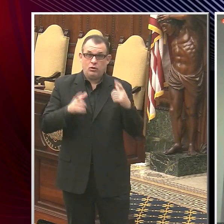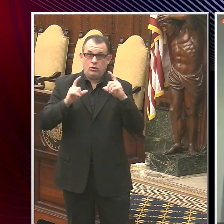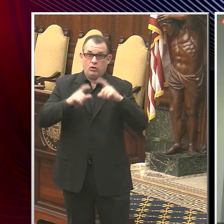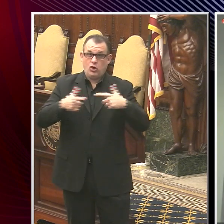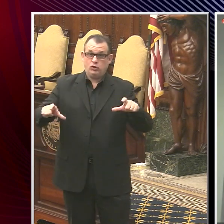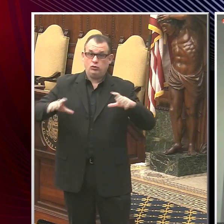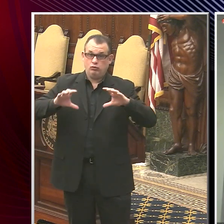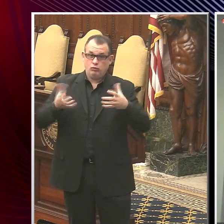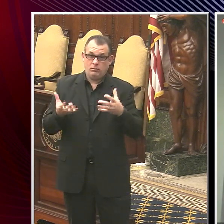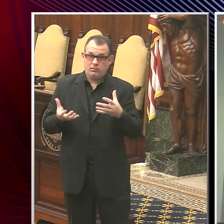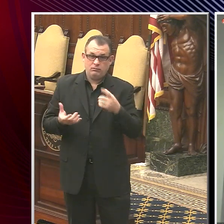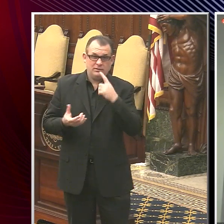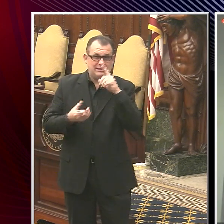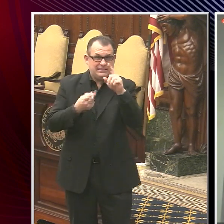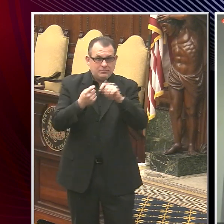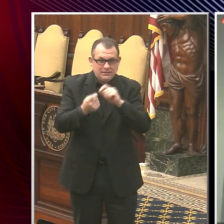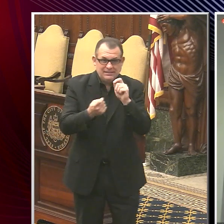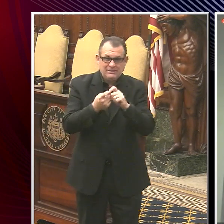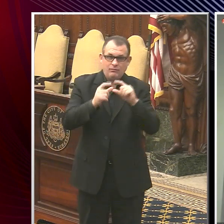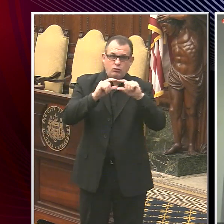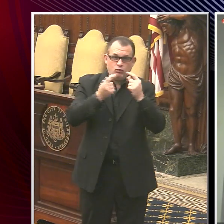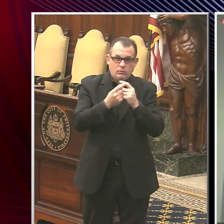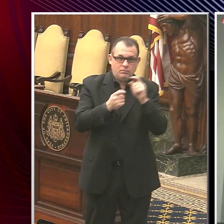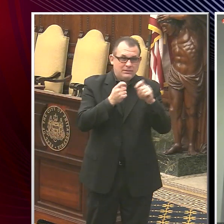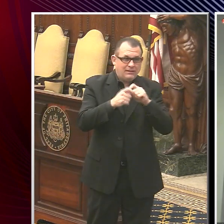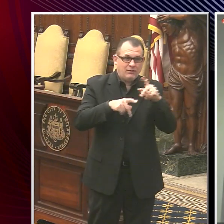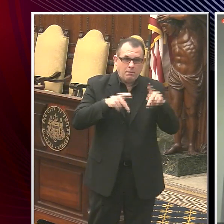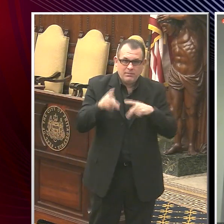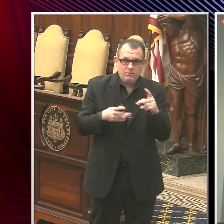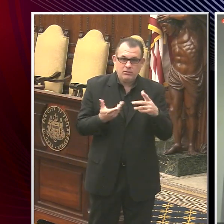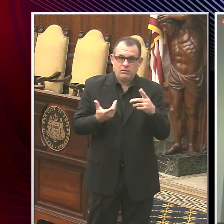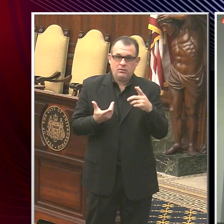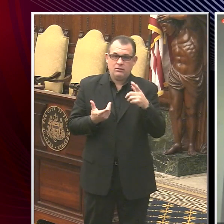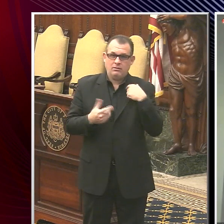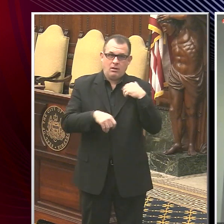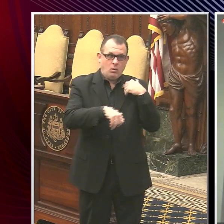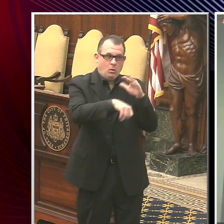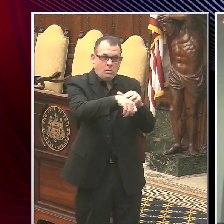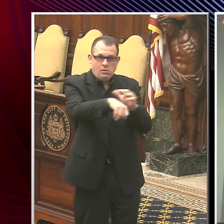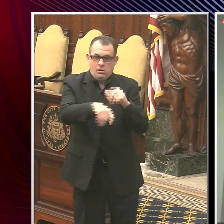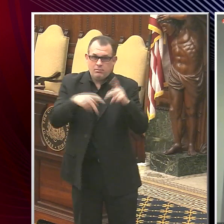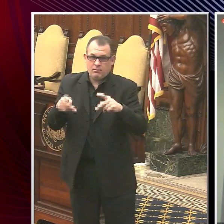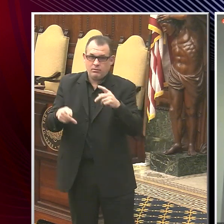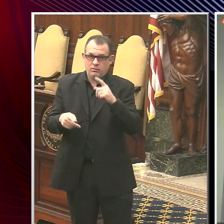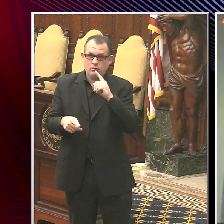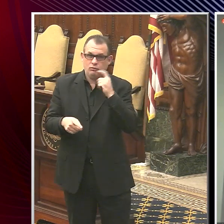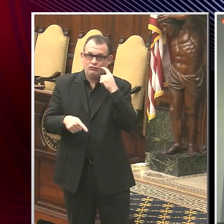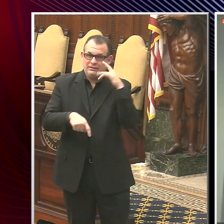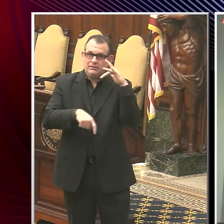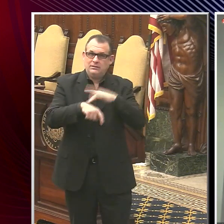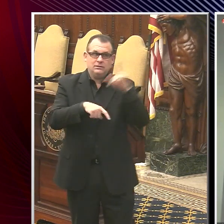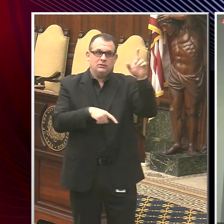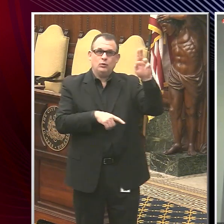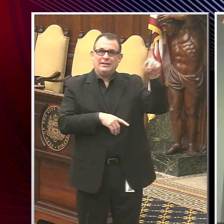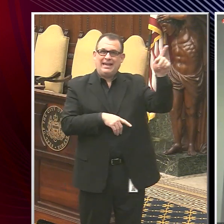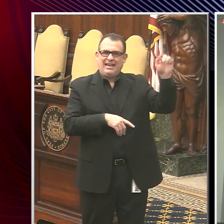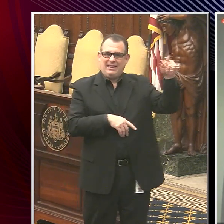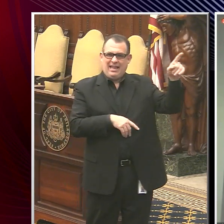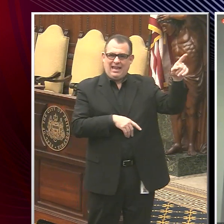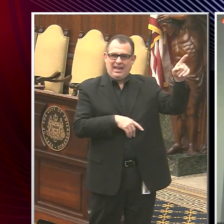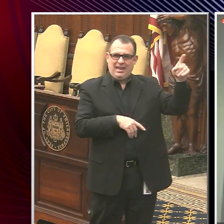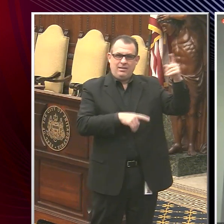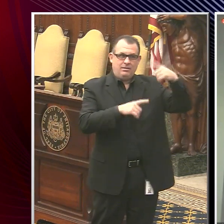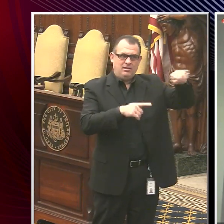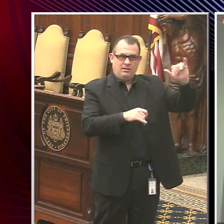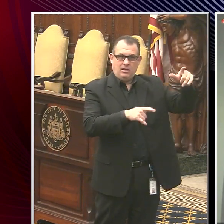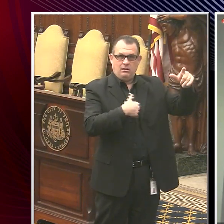number of people, which is why I put out the call for people who have recently traveled to the United Kingdom, so we'd be more likely to find